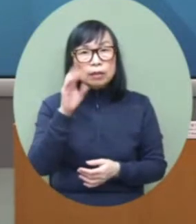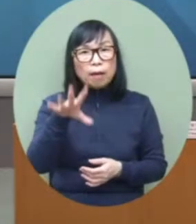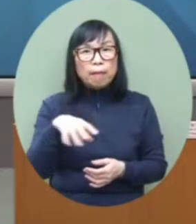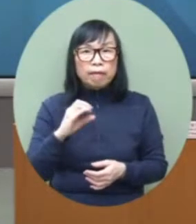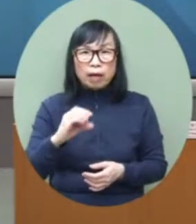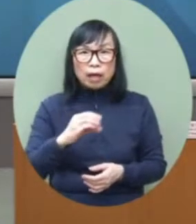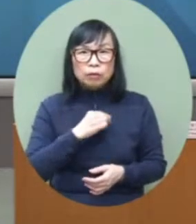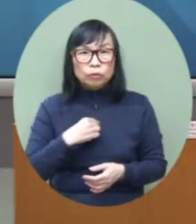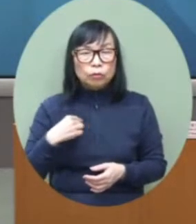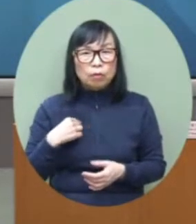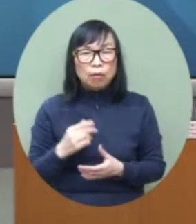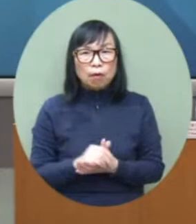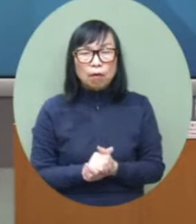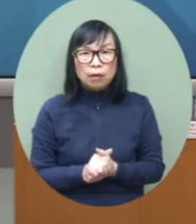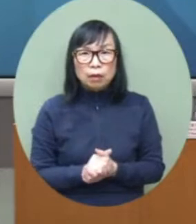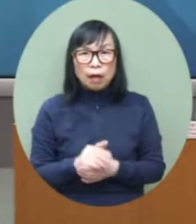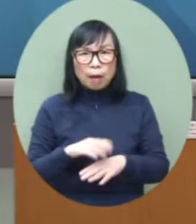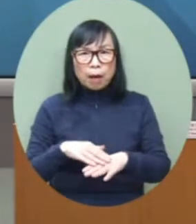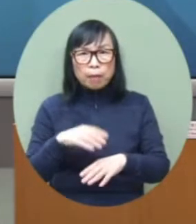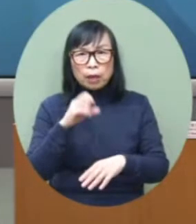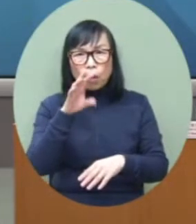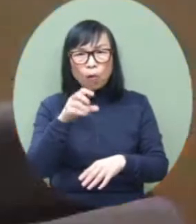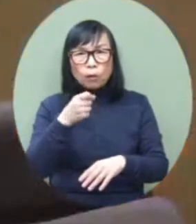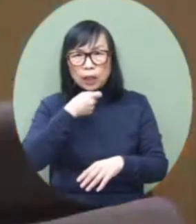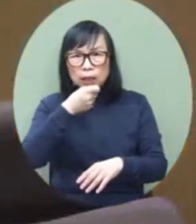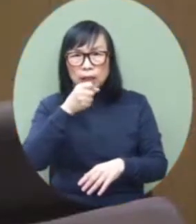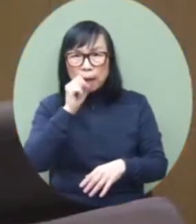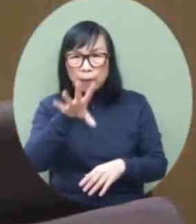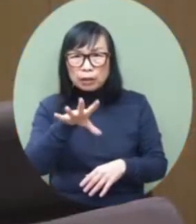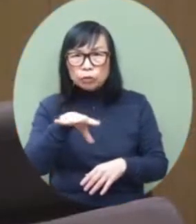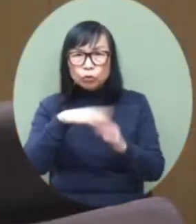First, I'd like to ask Dr. Choi,